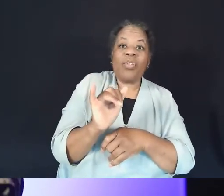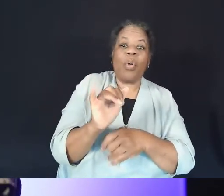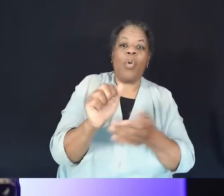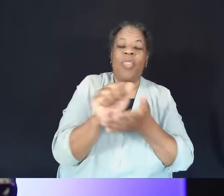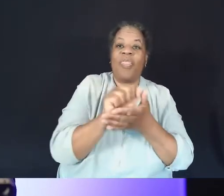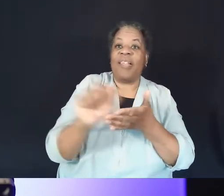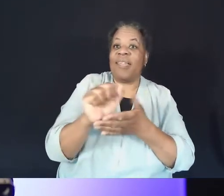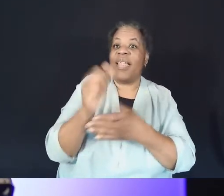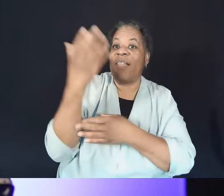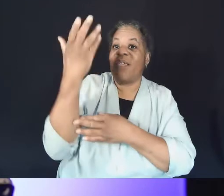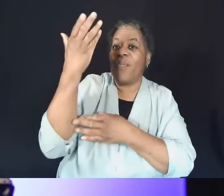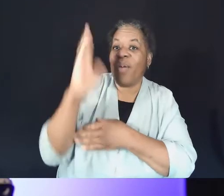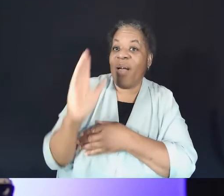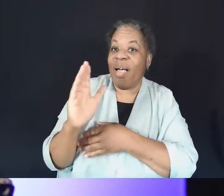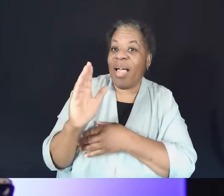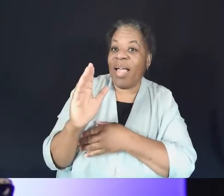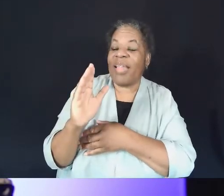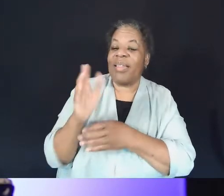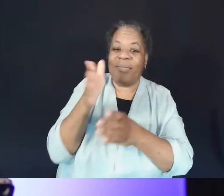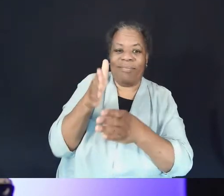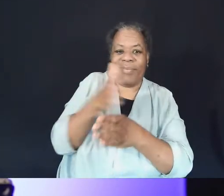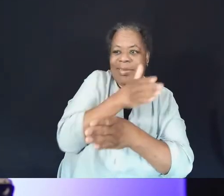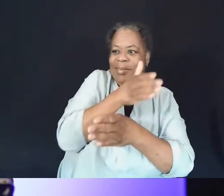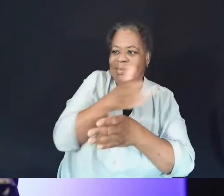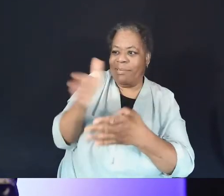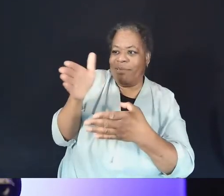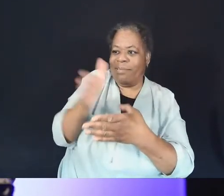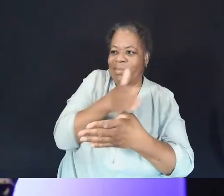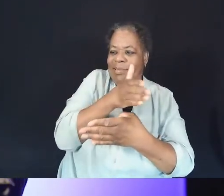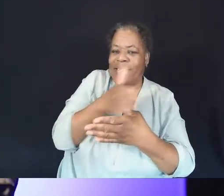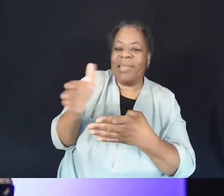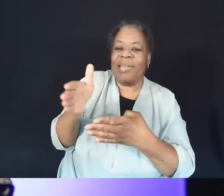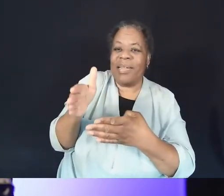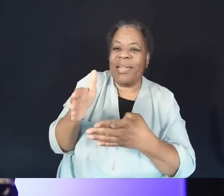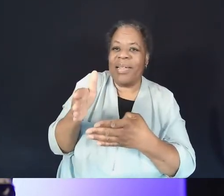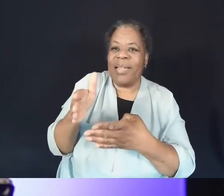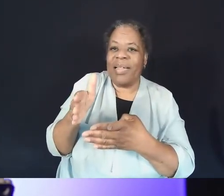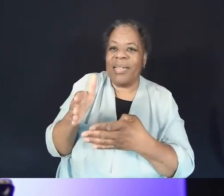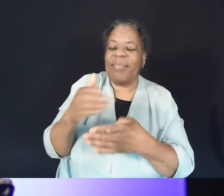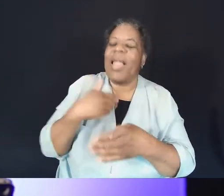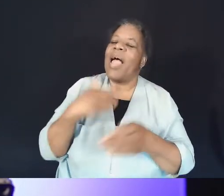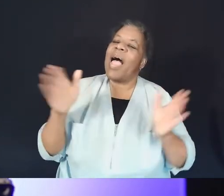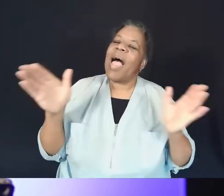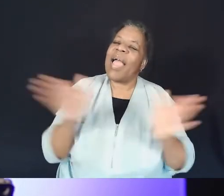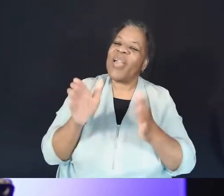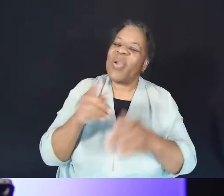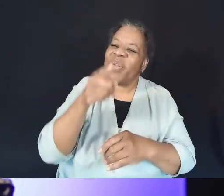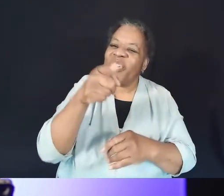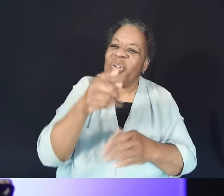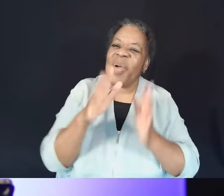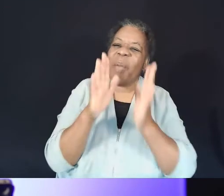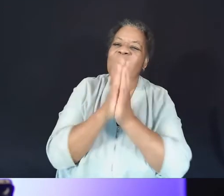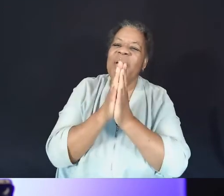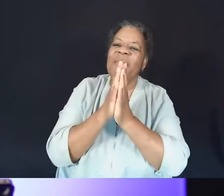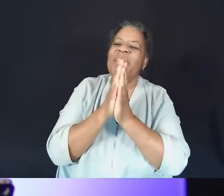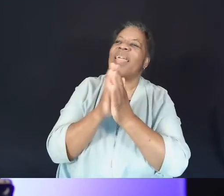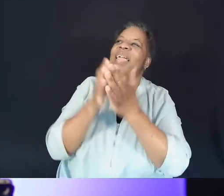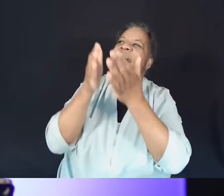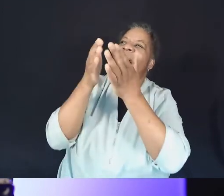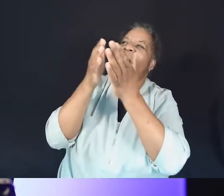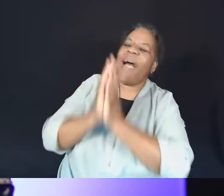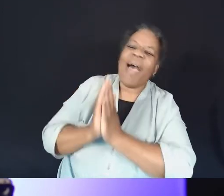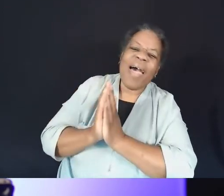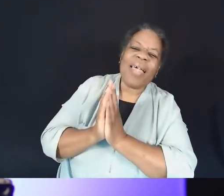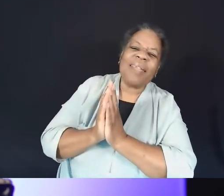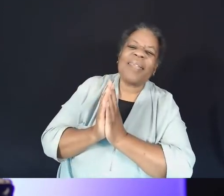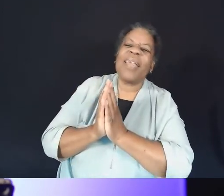and everyone in between. I would encourage you to prayerfully ask and even wrestle with those